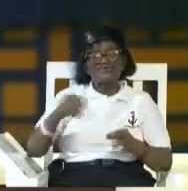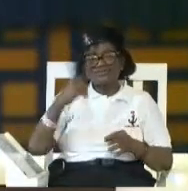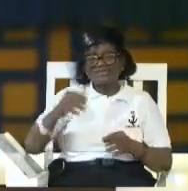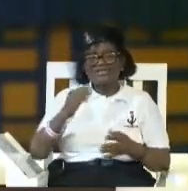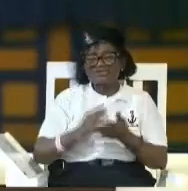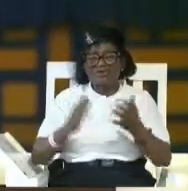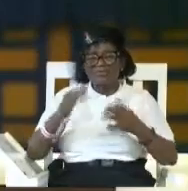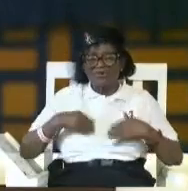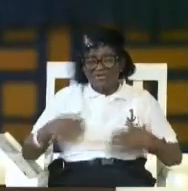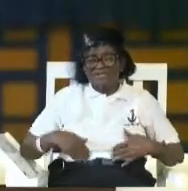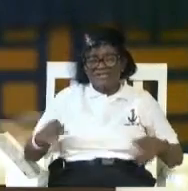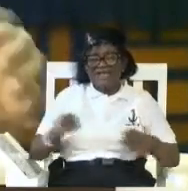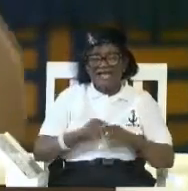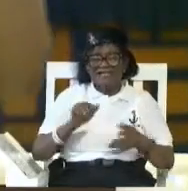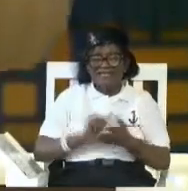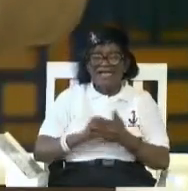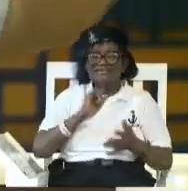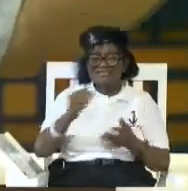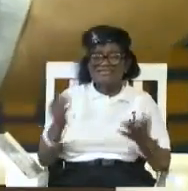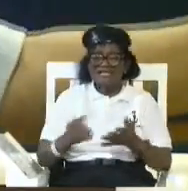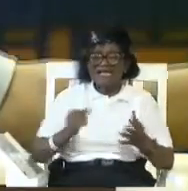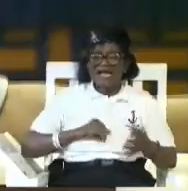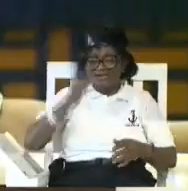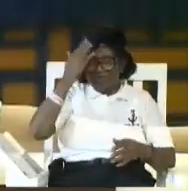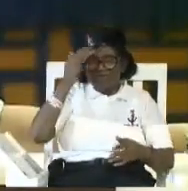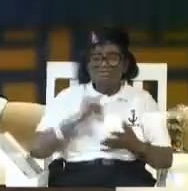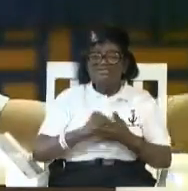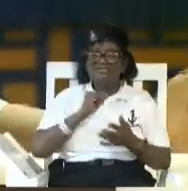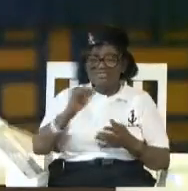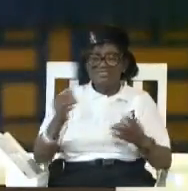here. But stadium,